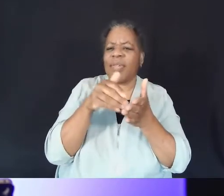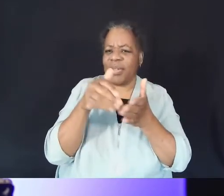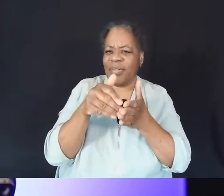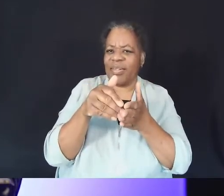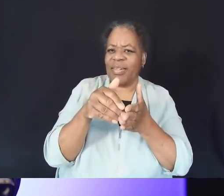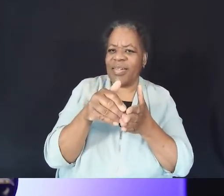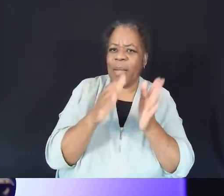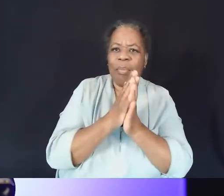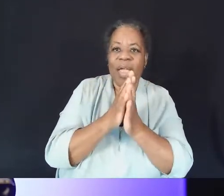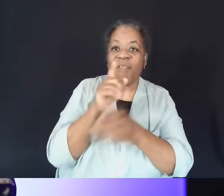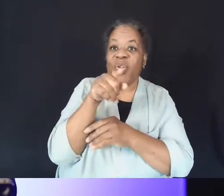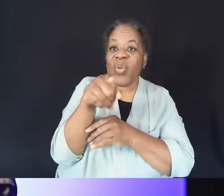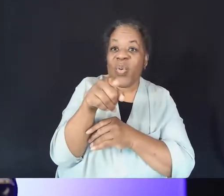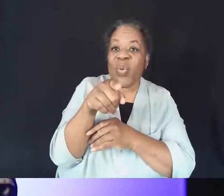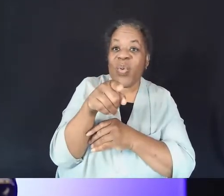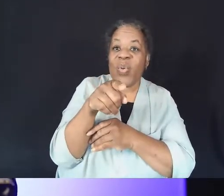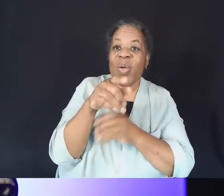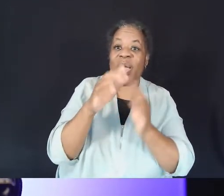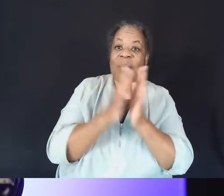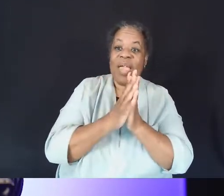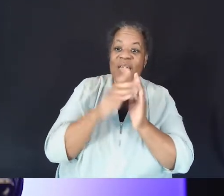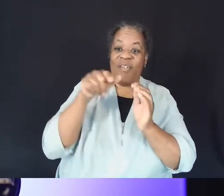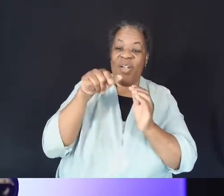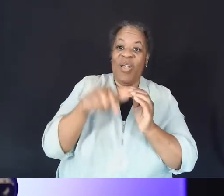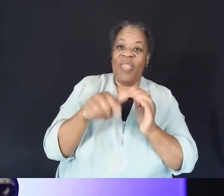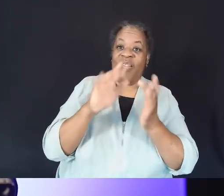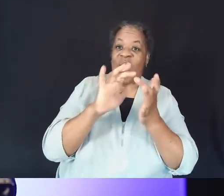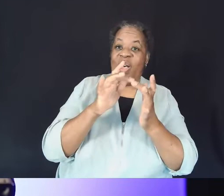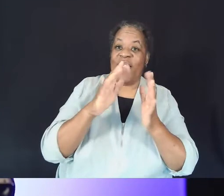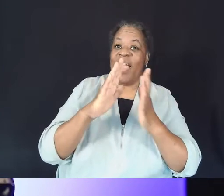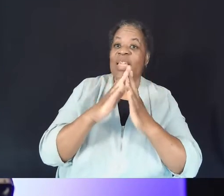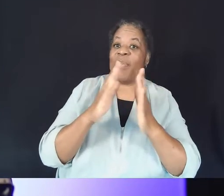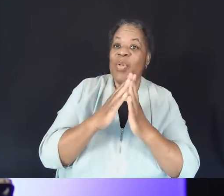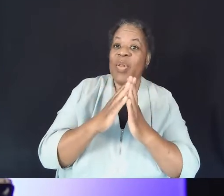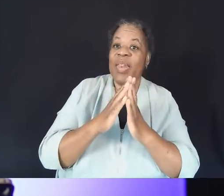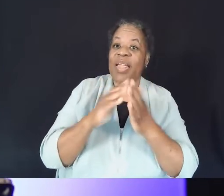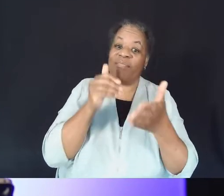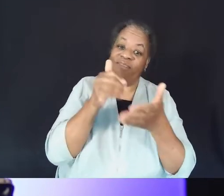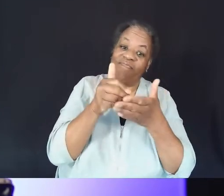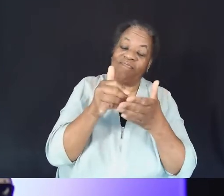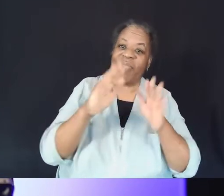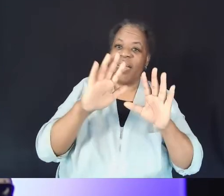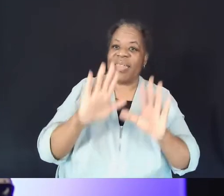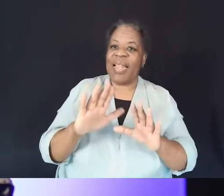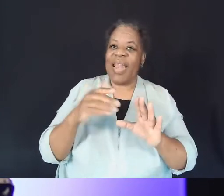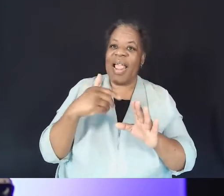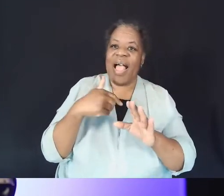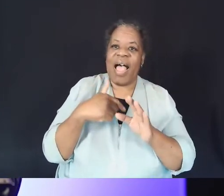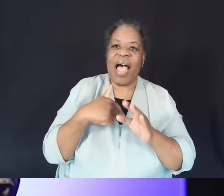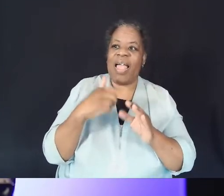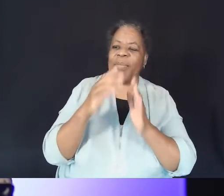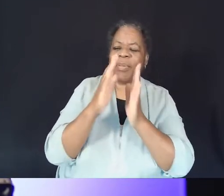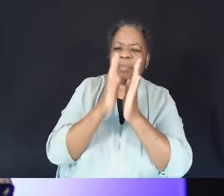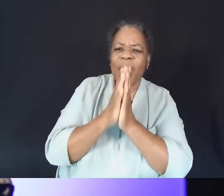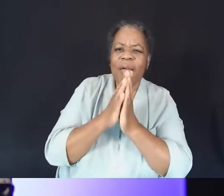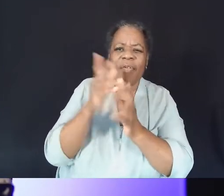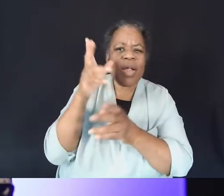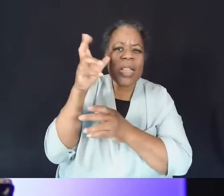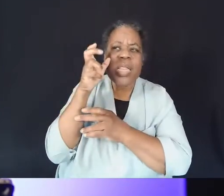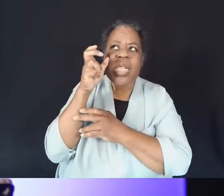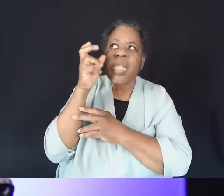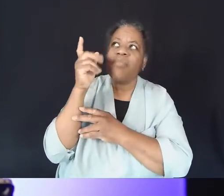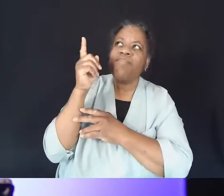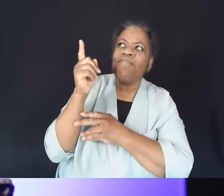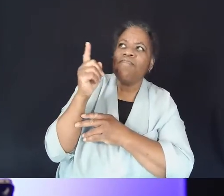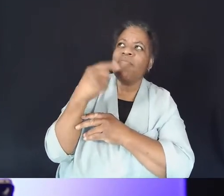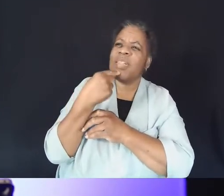for you and for this community. And as it comes to Sunday, I've been doing my best to prayerfully listen to what God might have me say to you